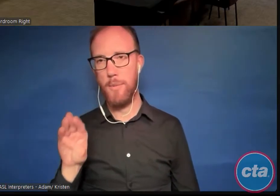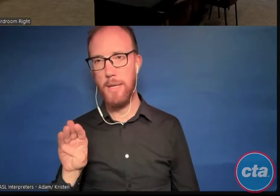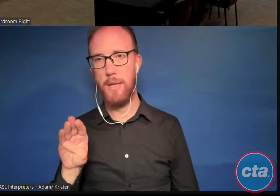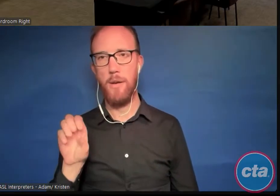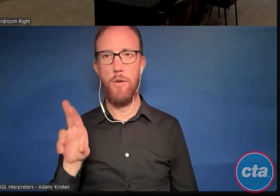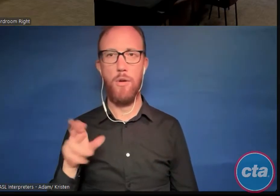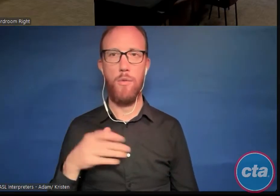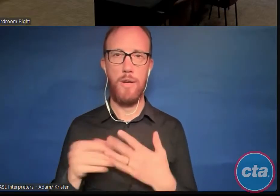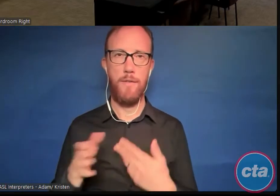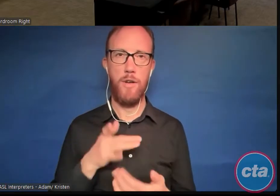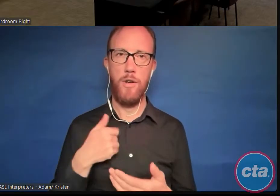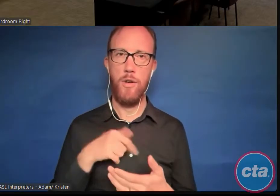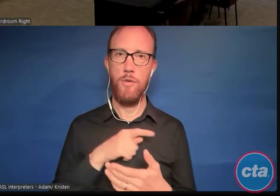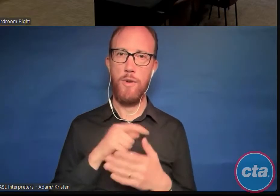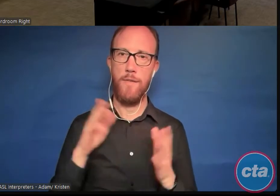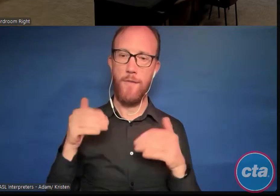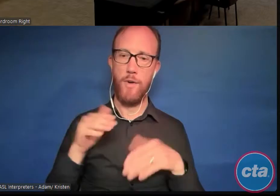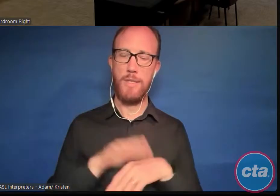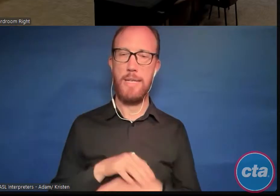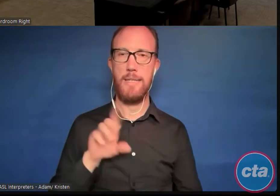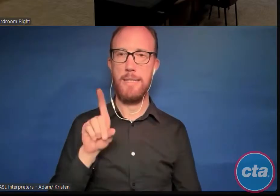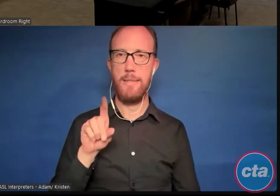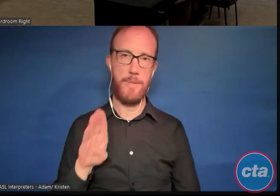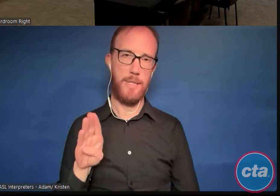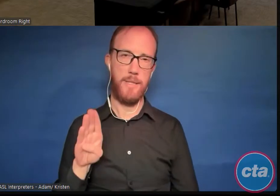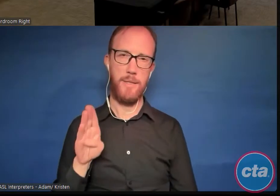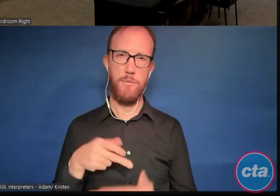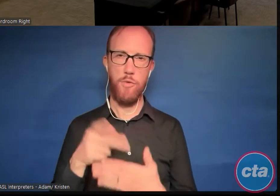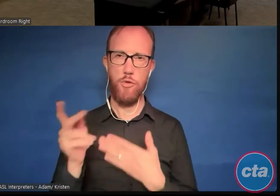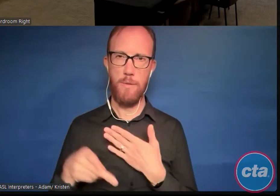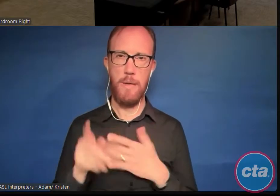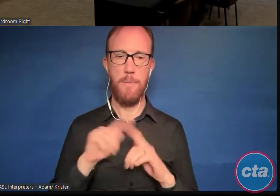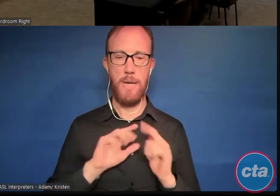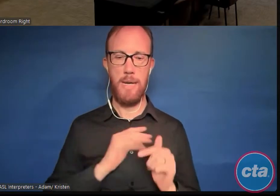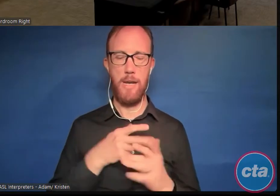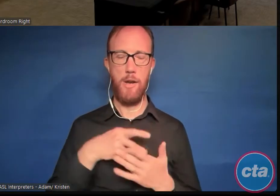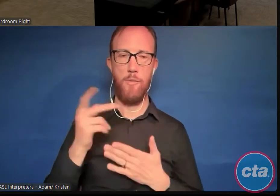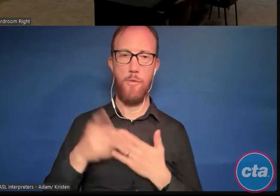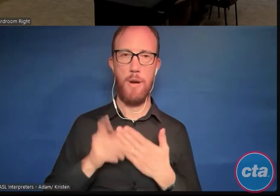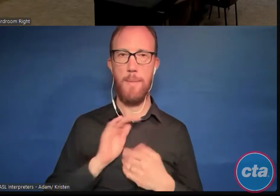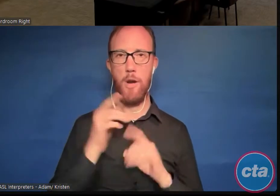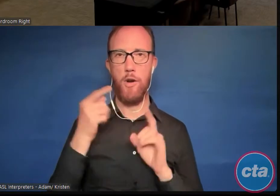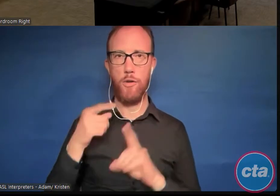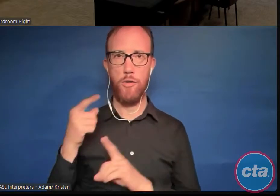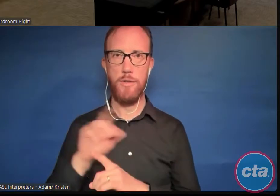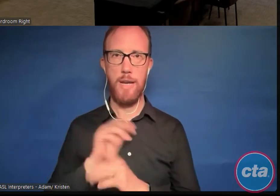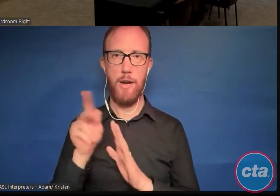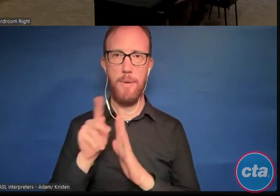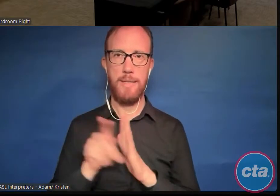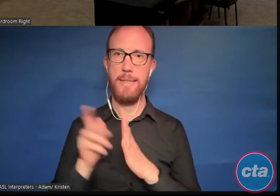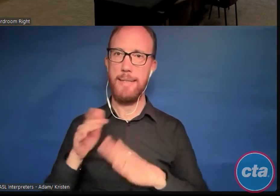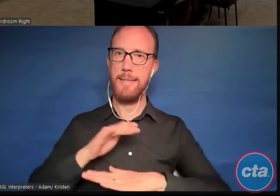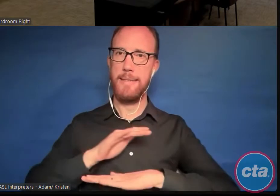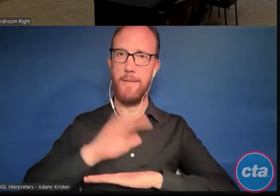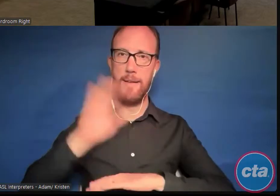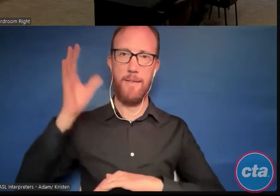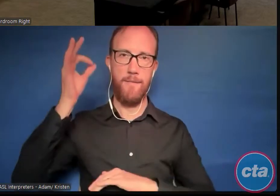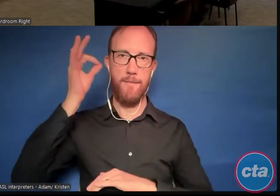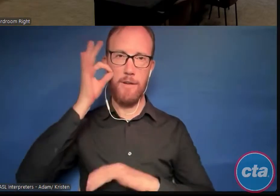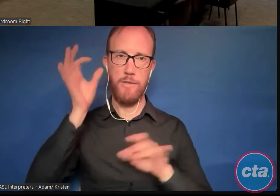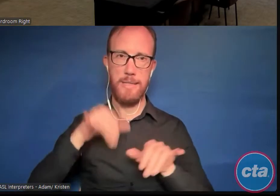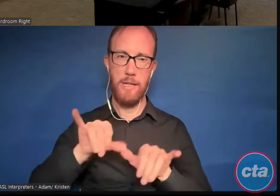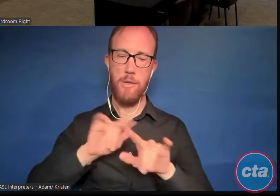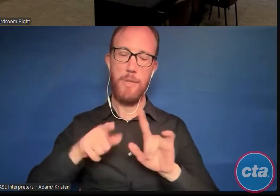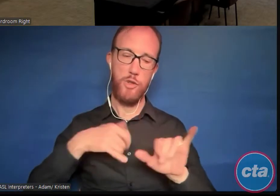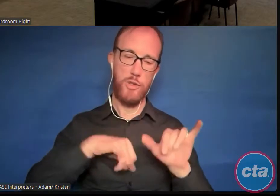We are governed by a DBE program. That's why we have it. But it is our program, our goals and our policies that meet a federal standard, but they are still our goals and policies and all those